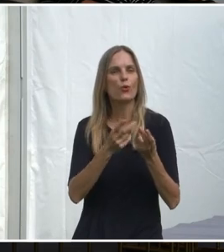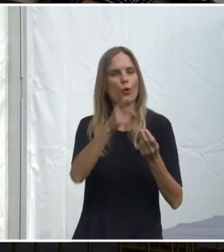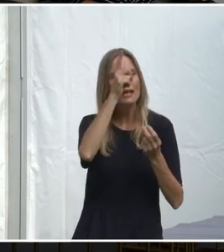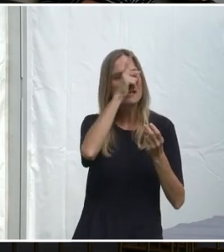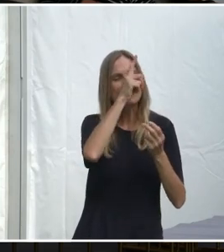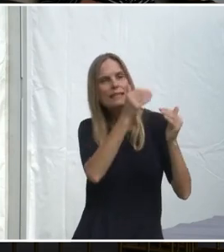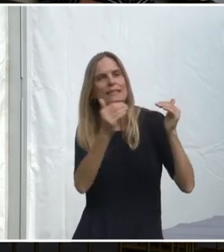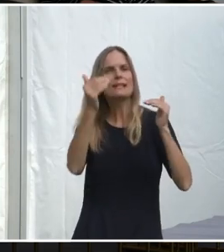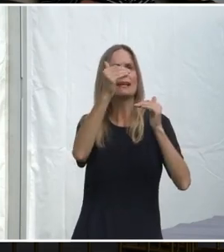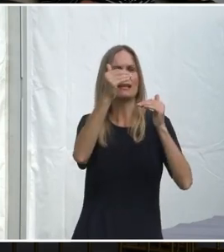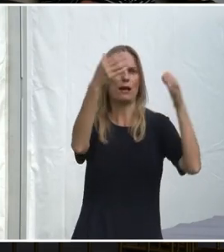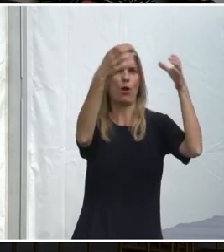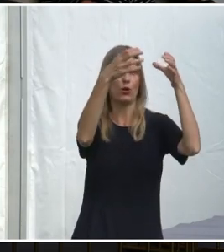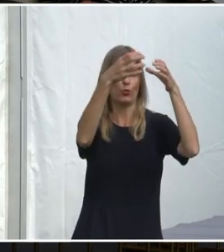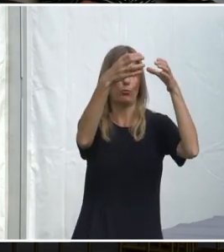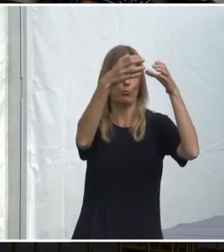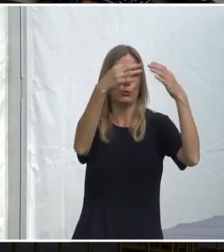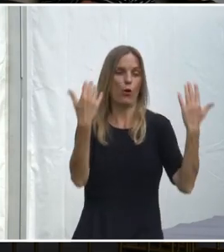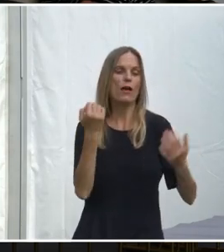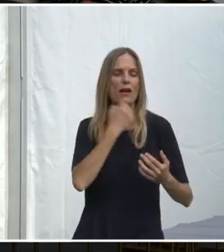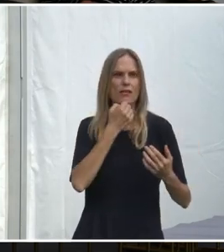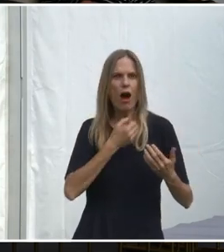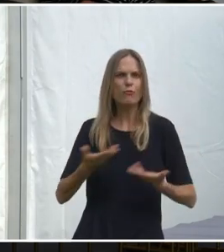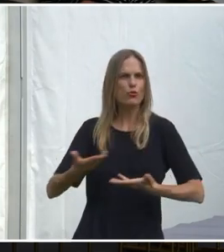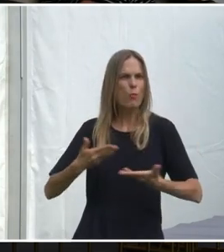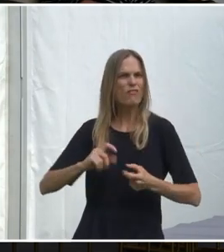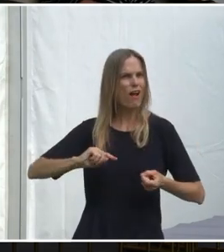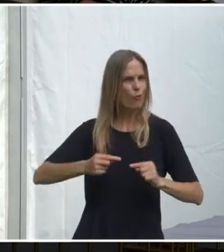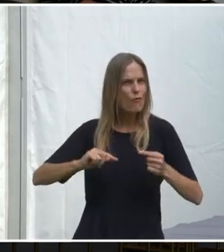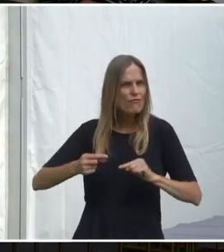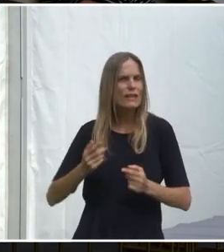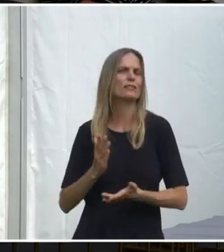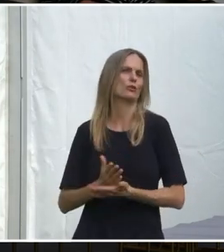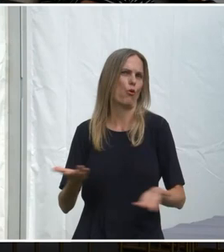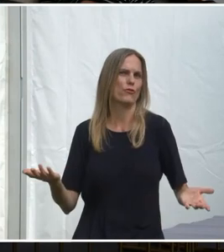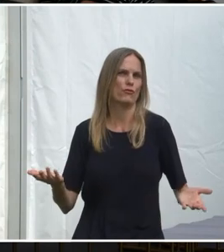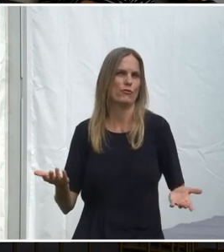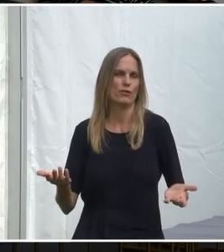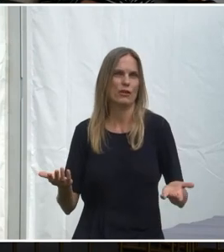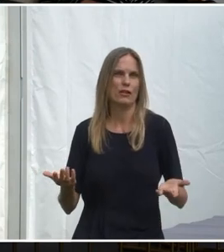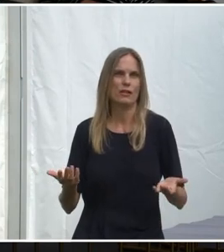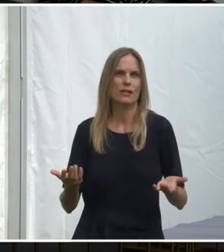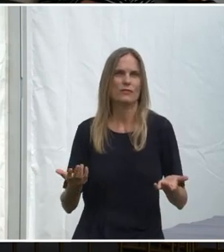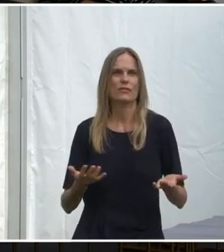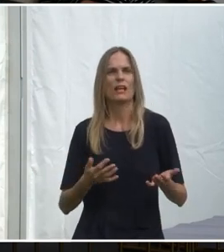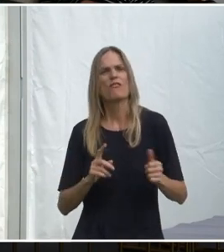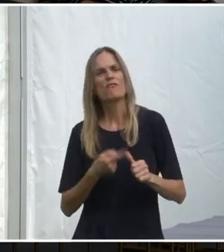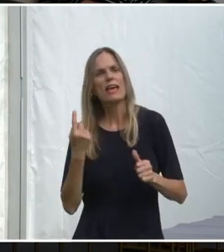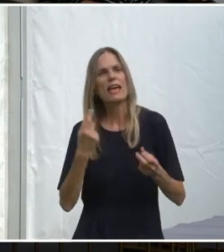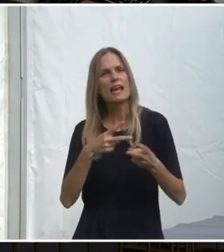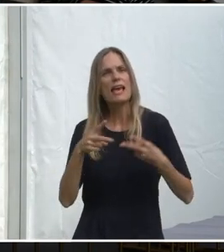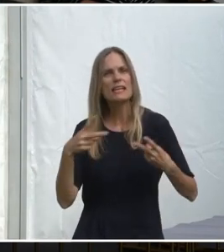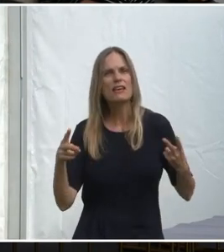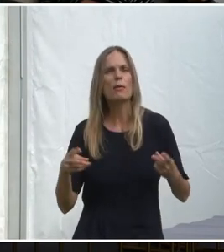now nation states are having conflict with the corporations anyway, that about taxing